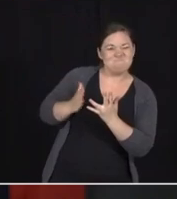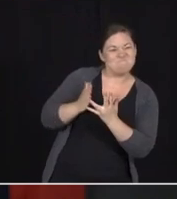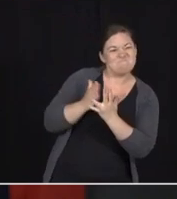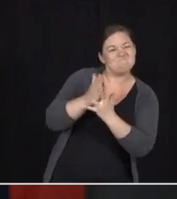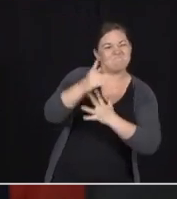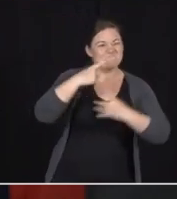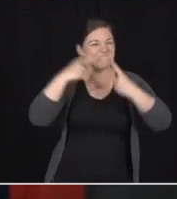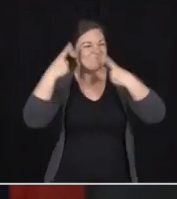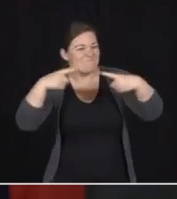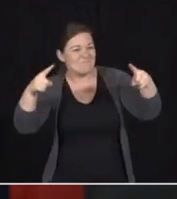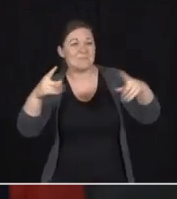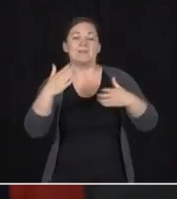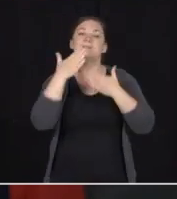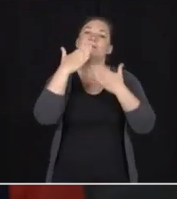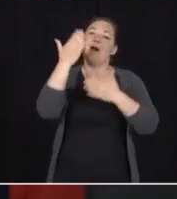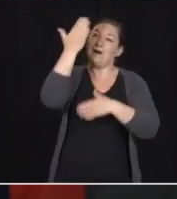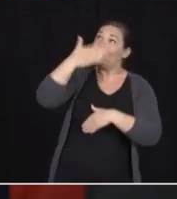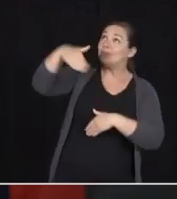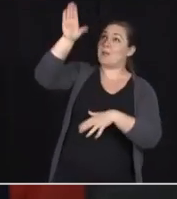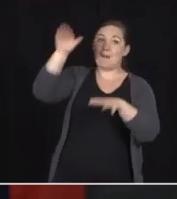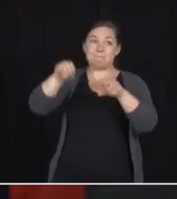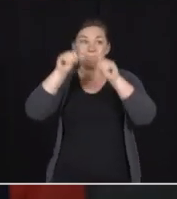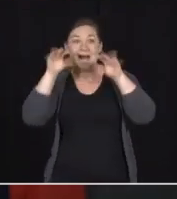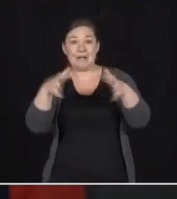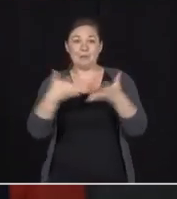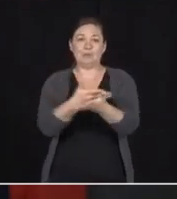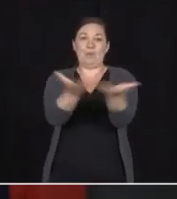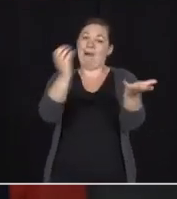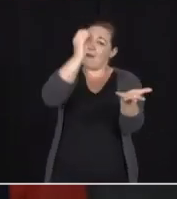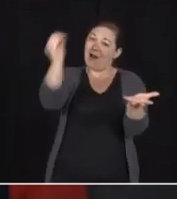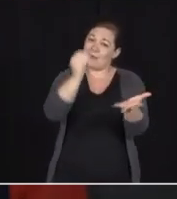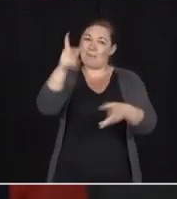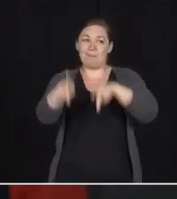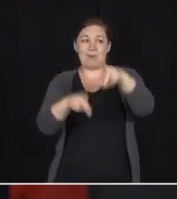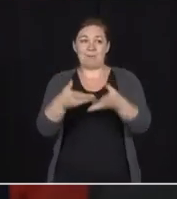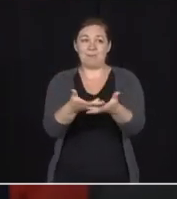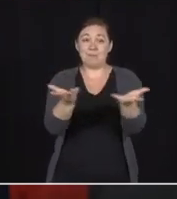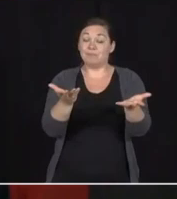bless the people of Ontario. And I'll pass it over to Minister Sarkaria.